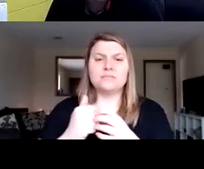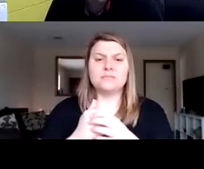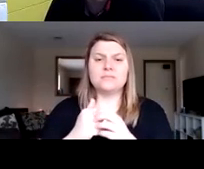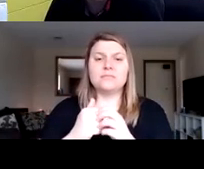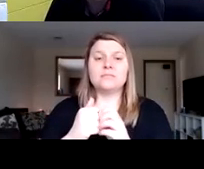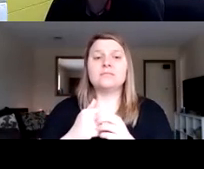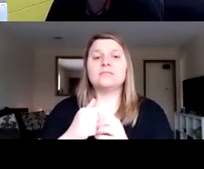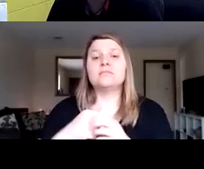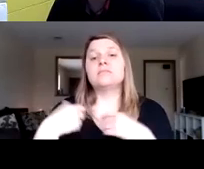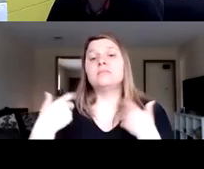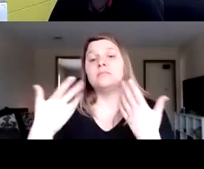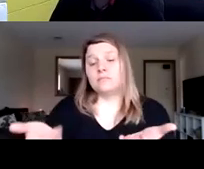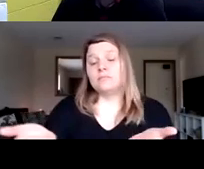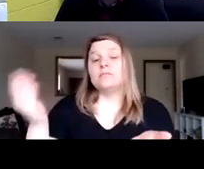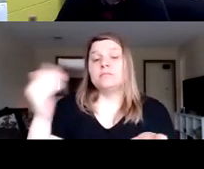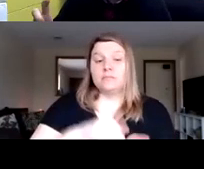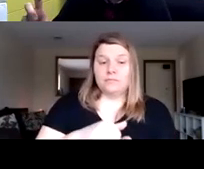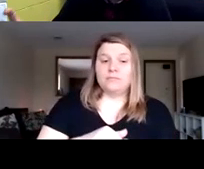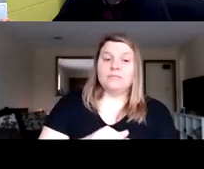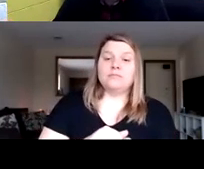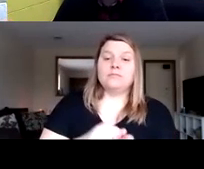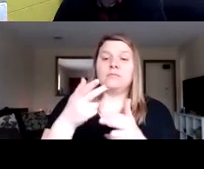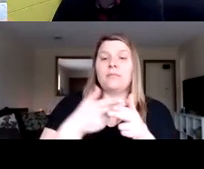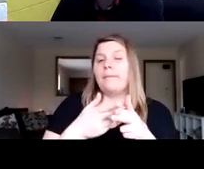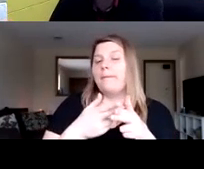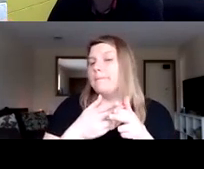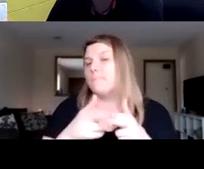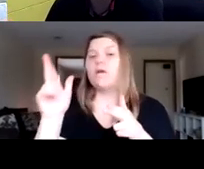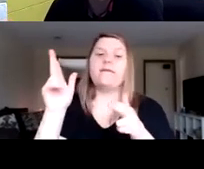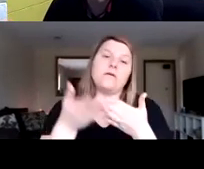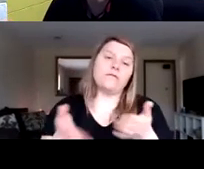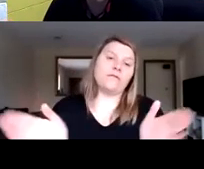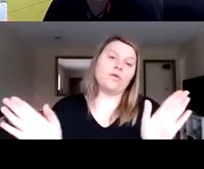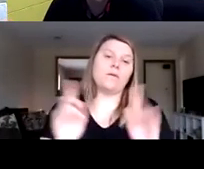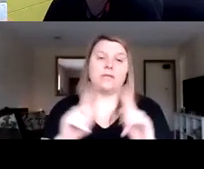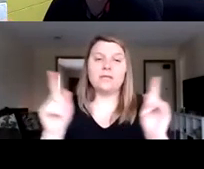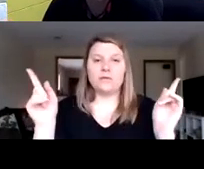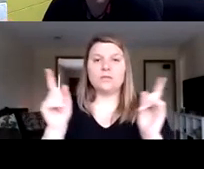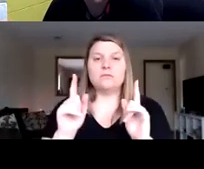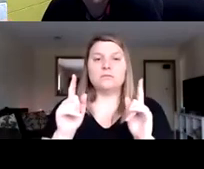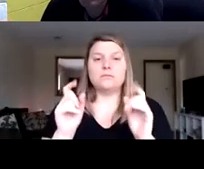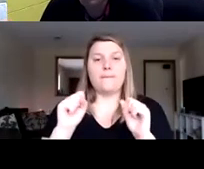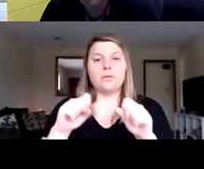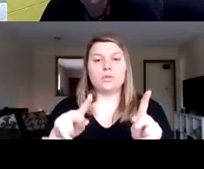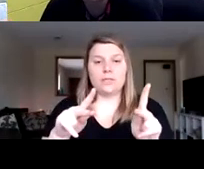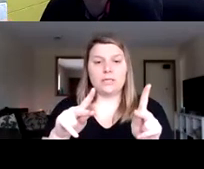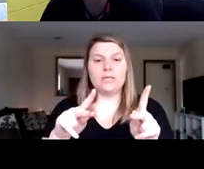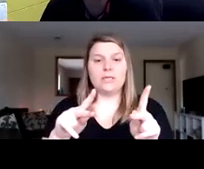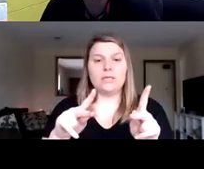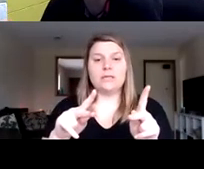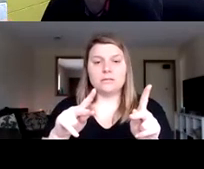So again, to kind of have a brief overview of the different opportunities that are out